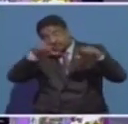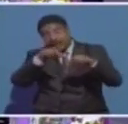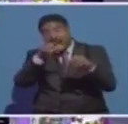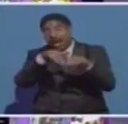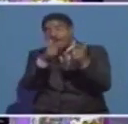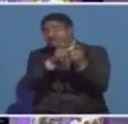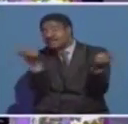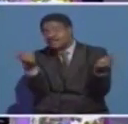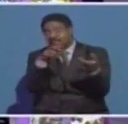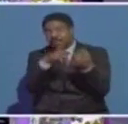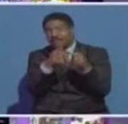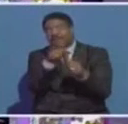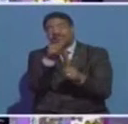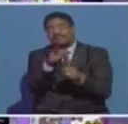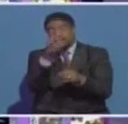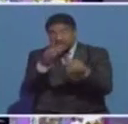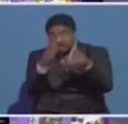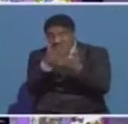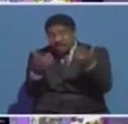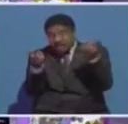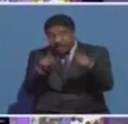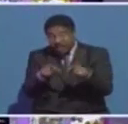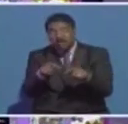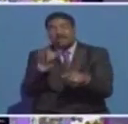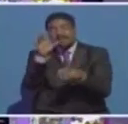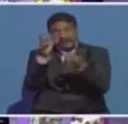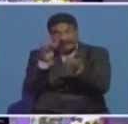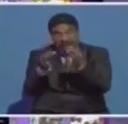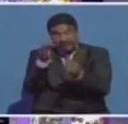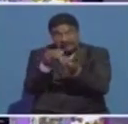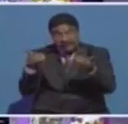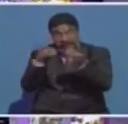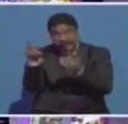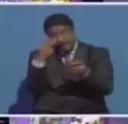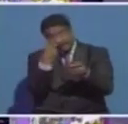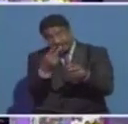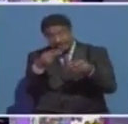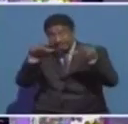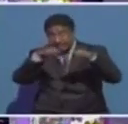widely spread that incidence is. If the district is able to deal with it, then it doesn't